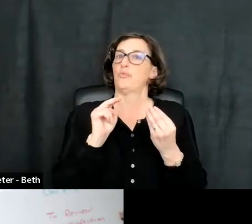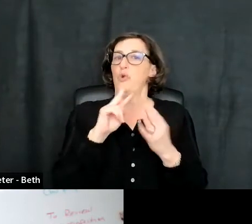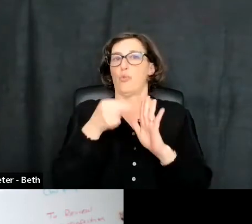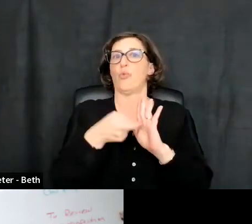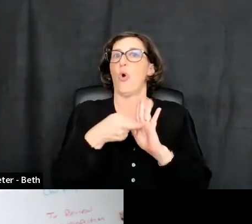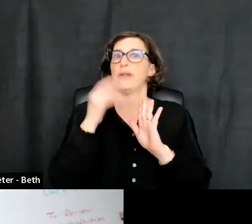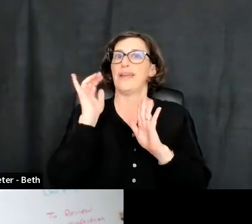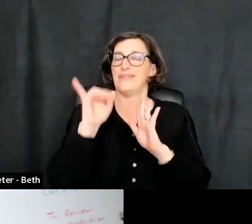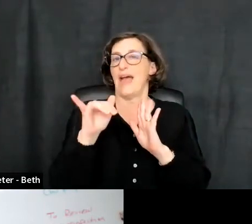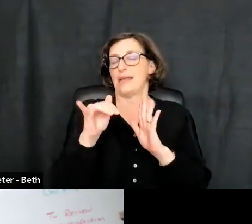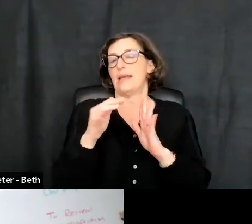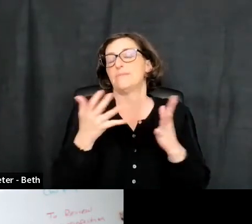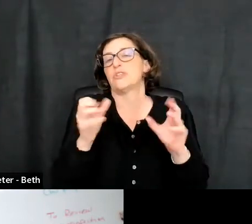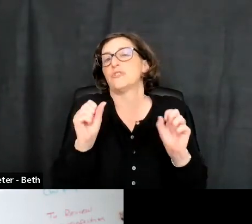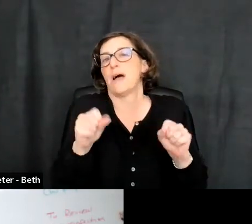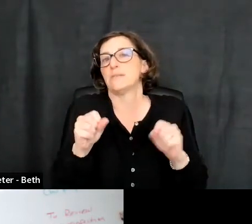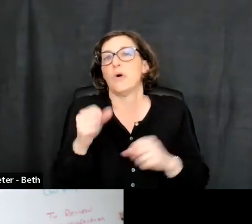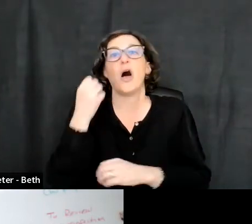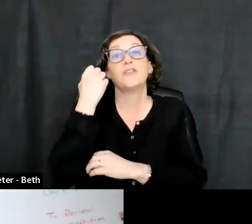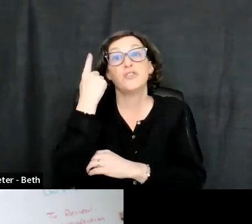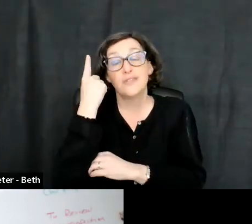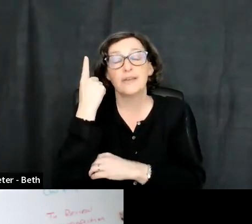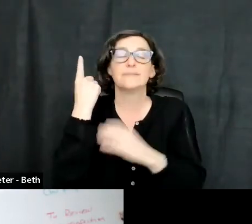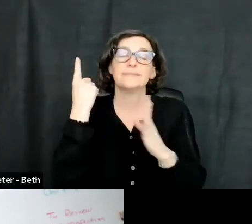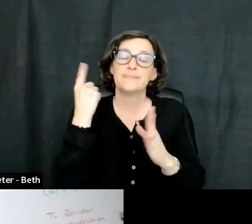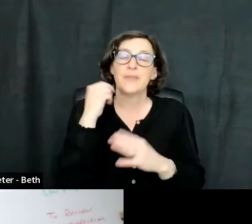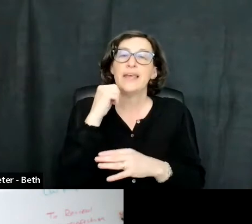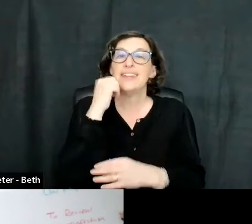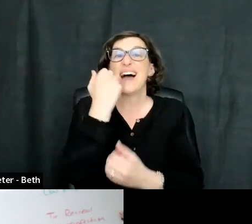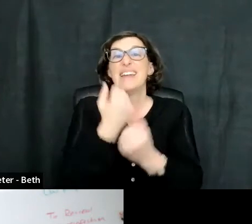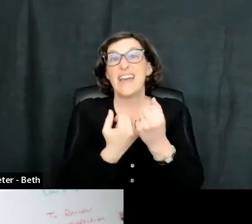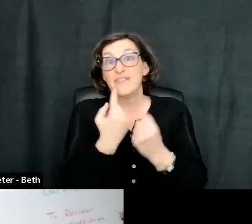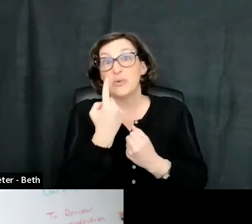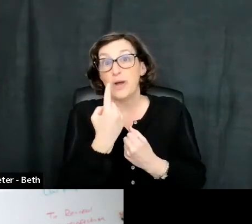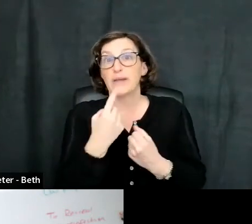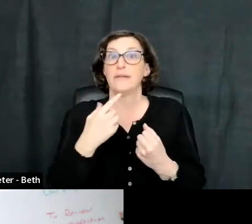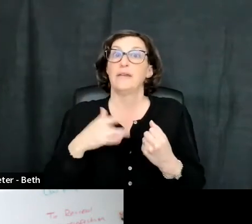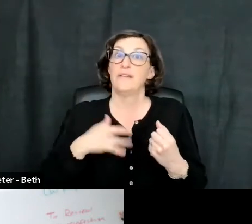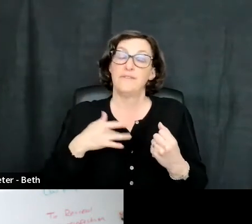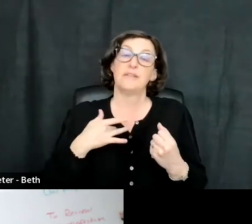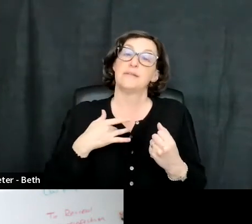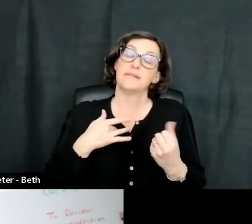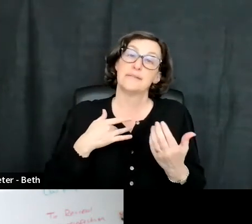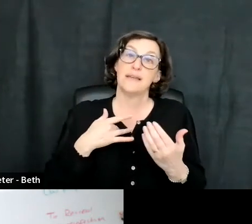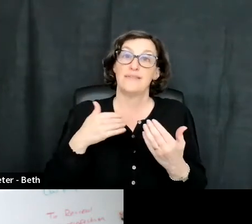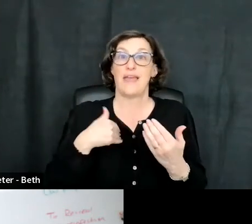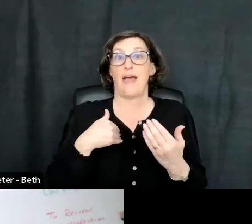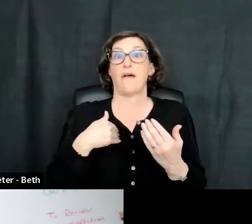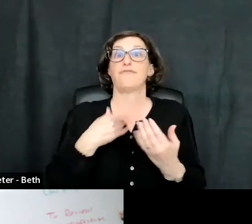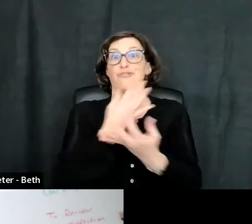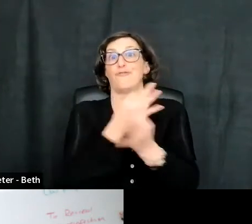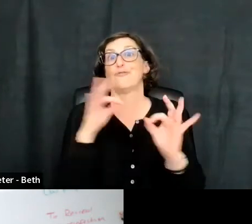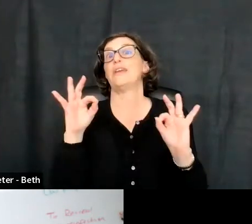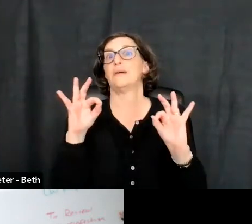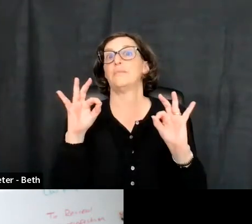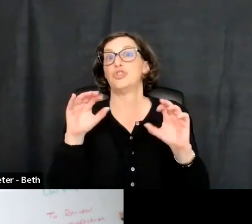the extent that we can, understanding that not everybody feels that they have the autonomy to do that,